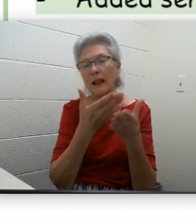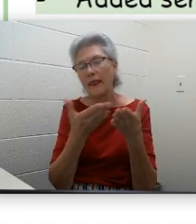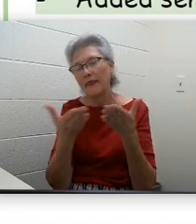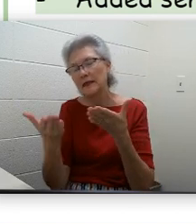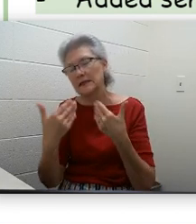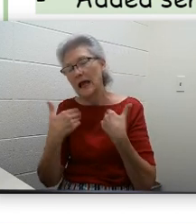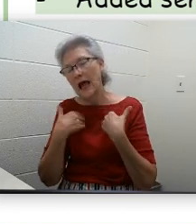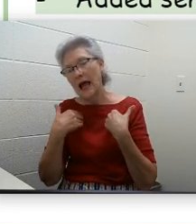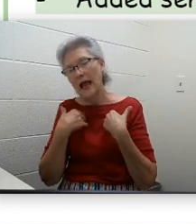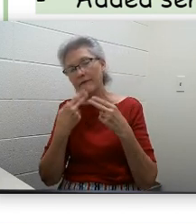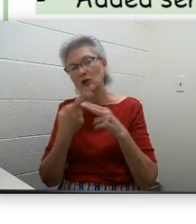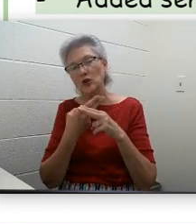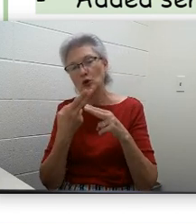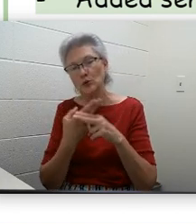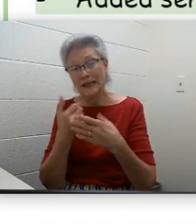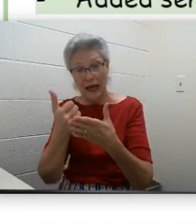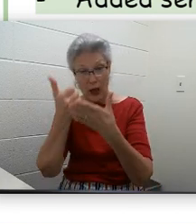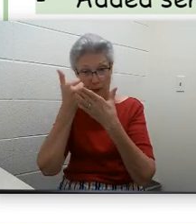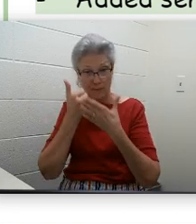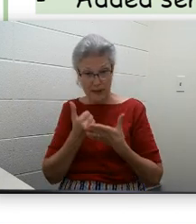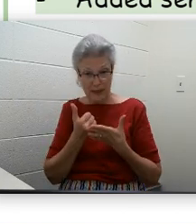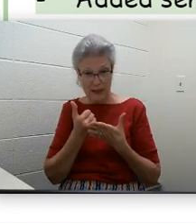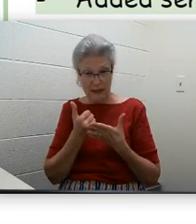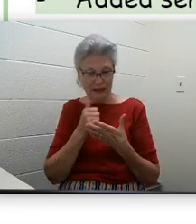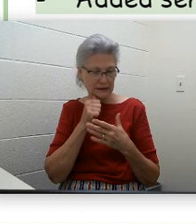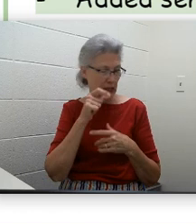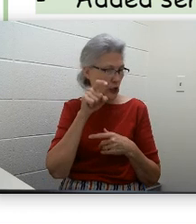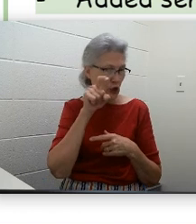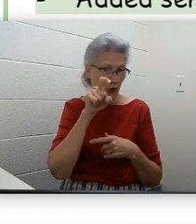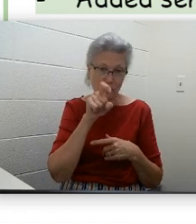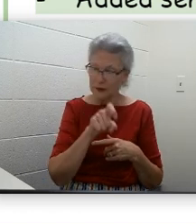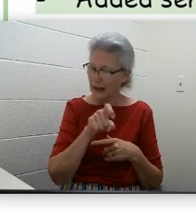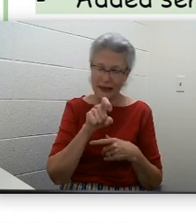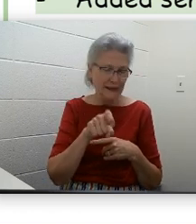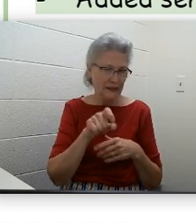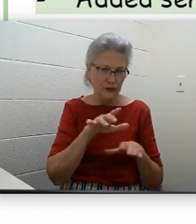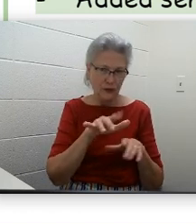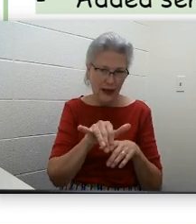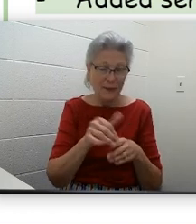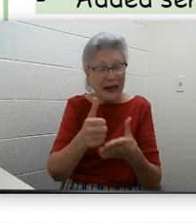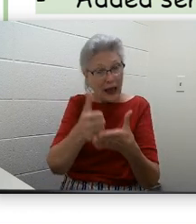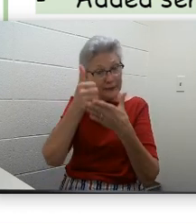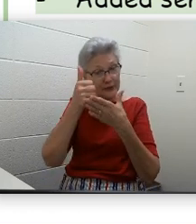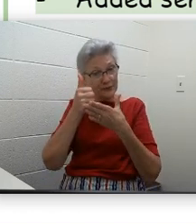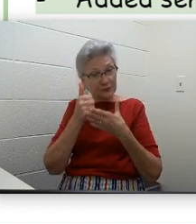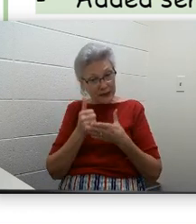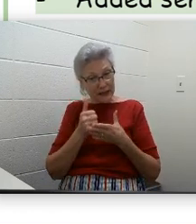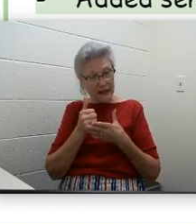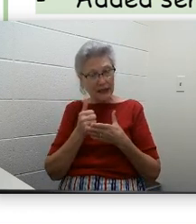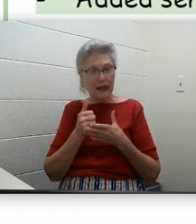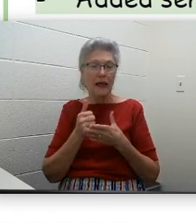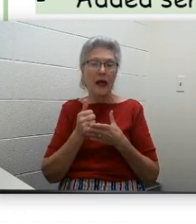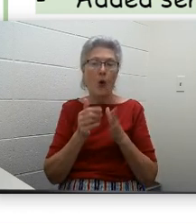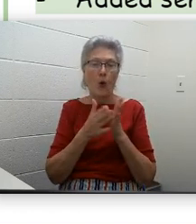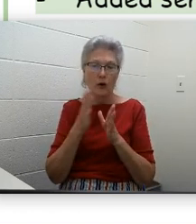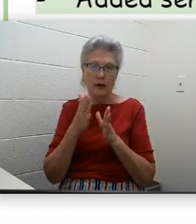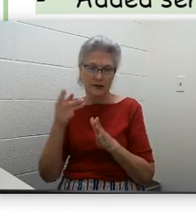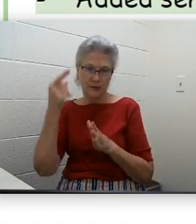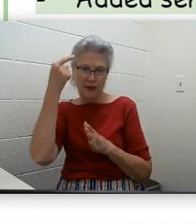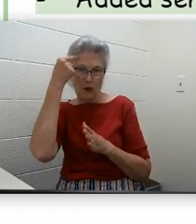that I have. This is not what you have to do. It's just helping me to clarify what I did and the changes that I